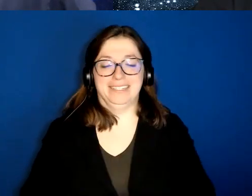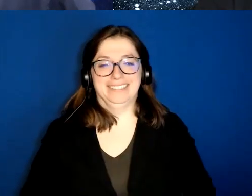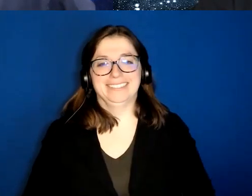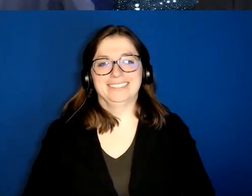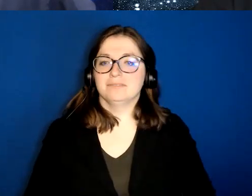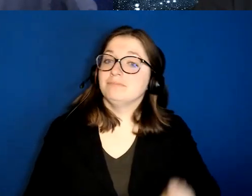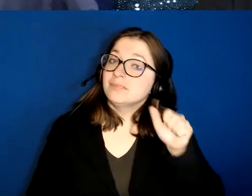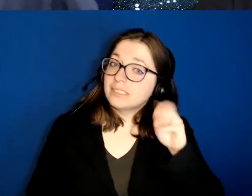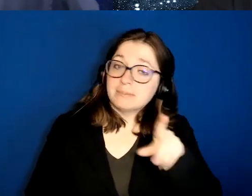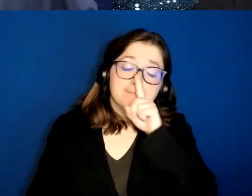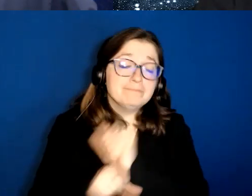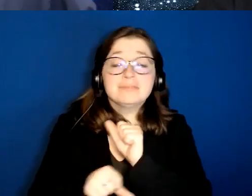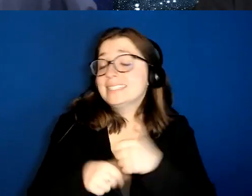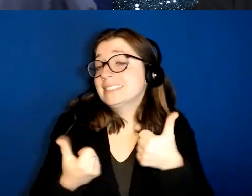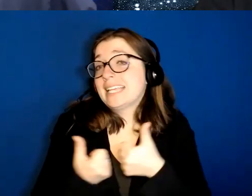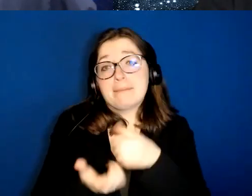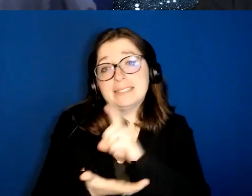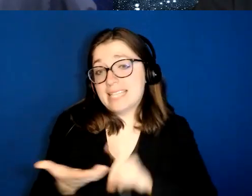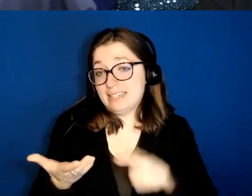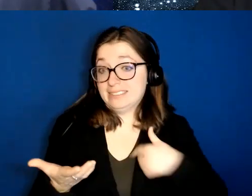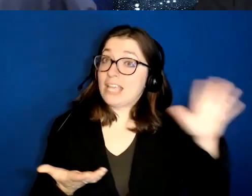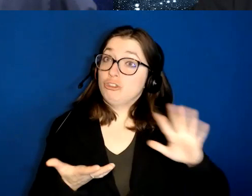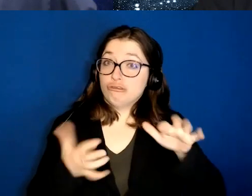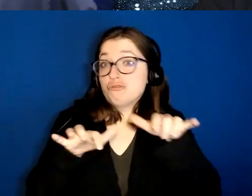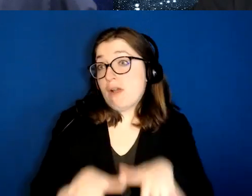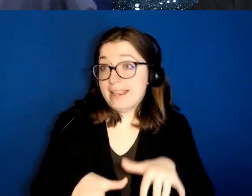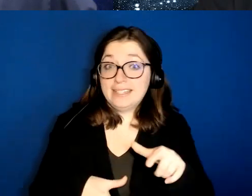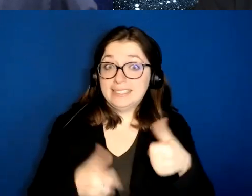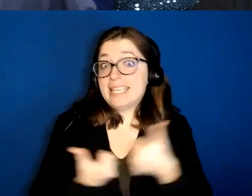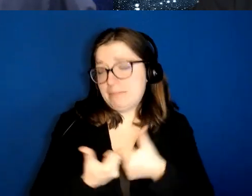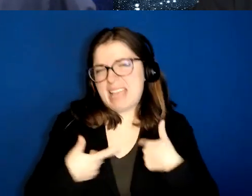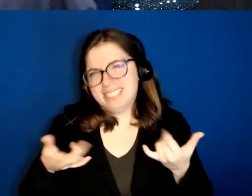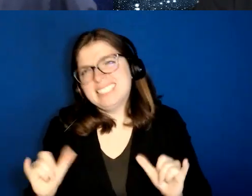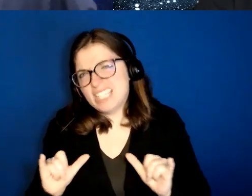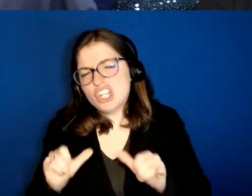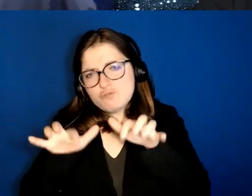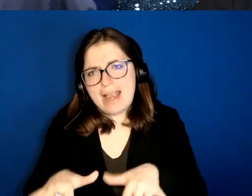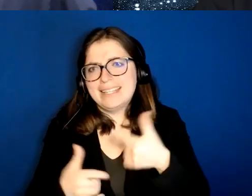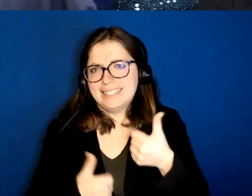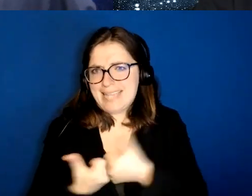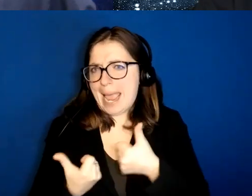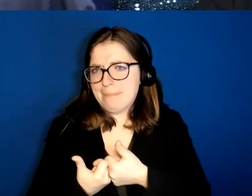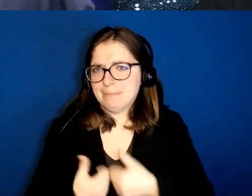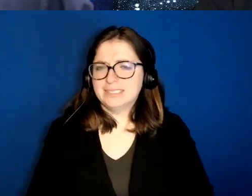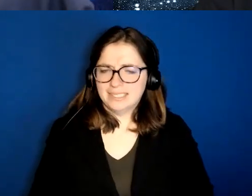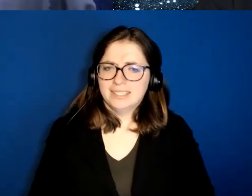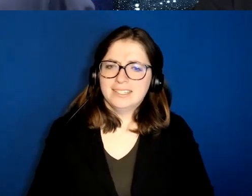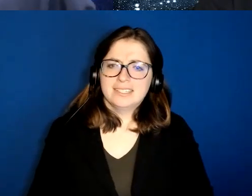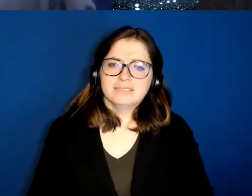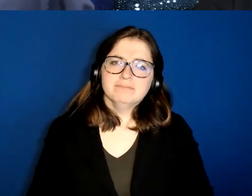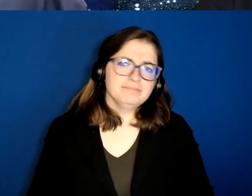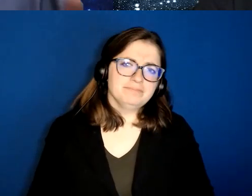is game design. So I used to write games and I'm still writing games. That's what we're doing. It's all game-based